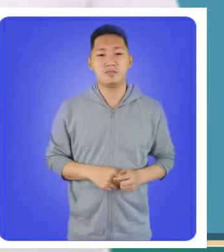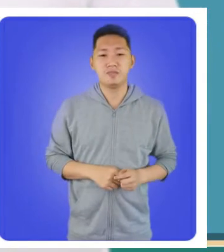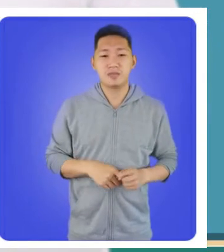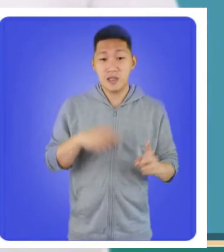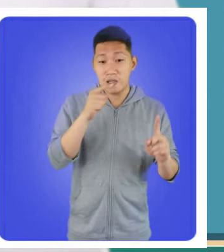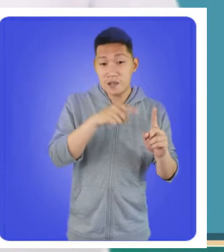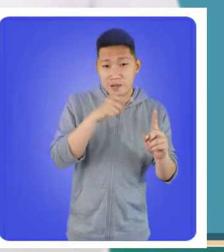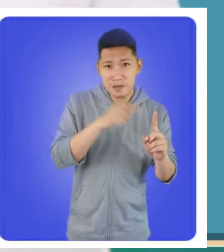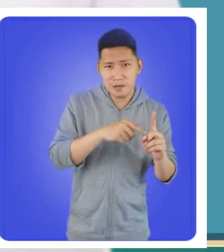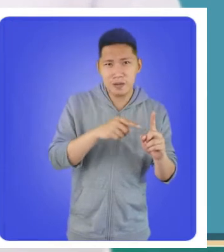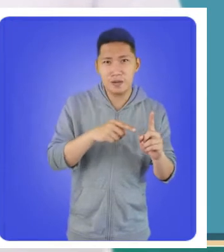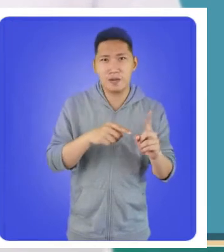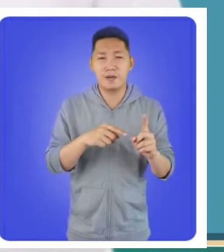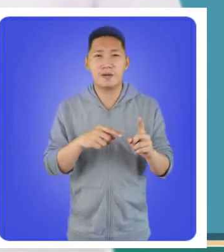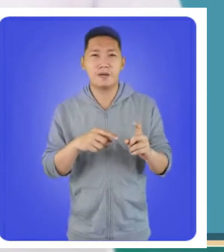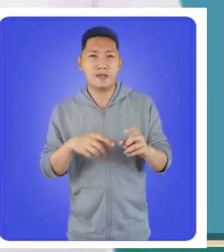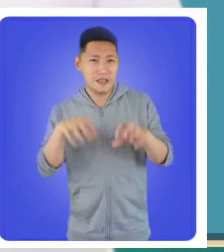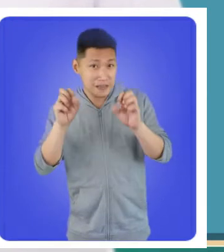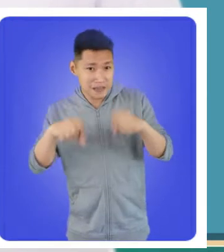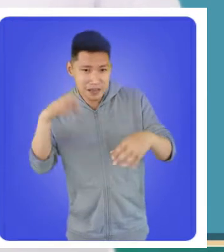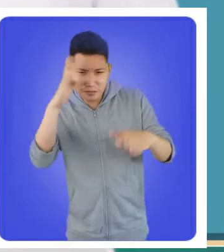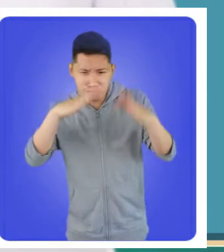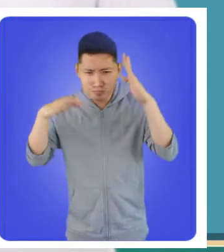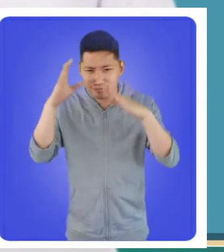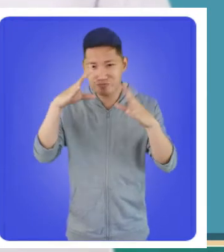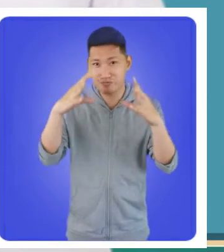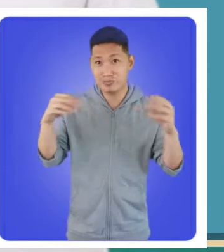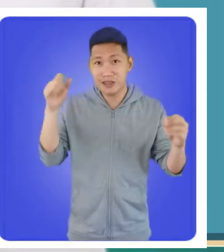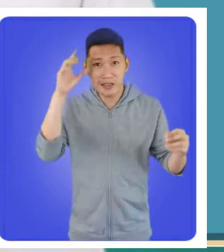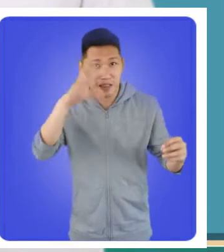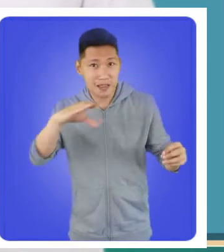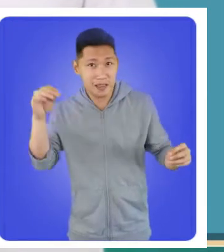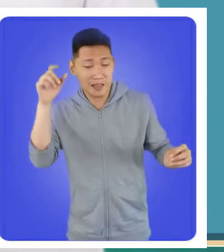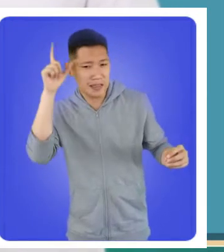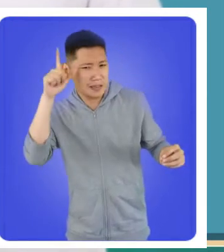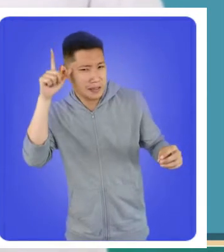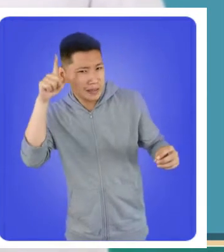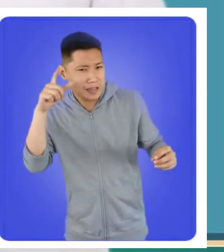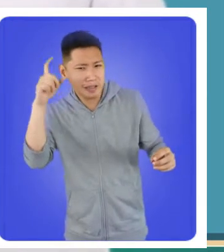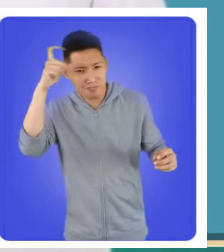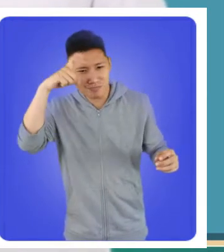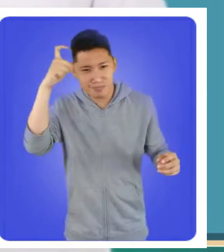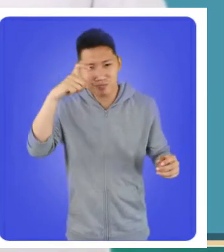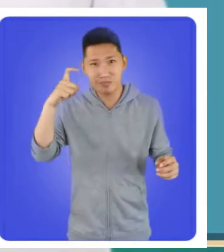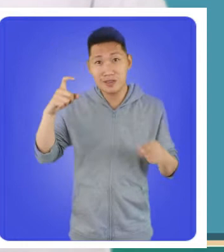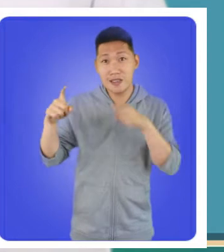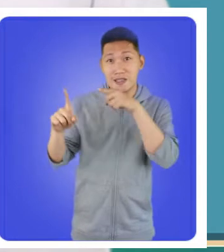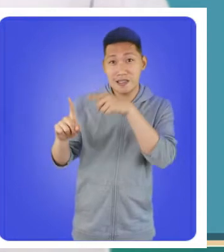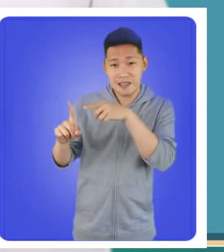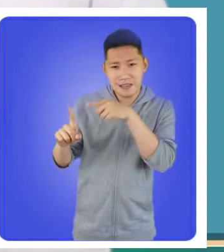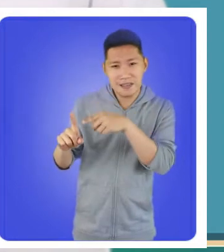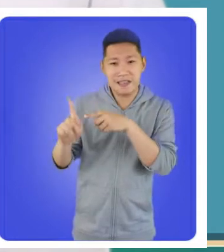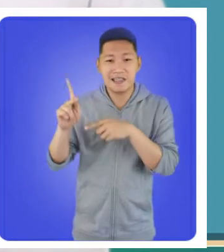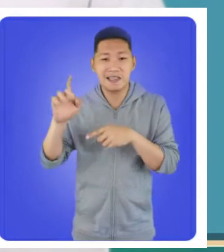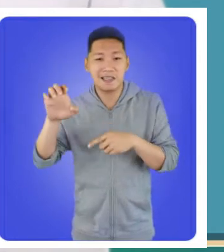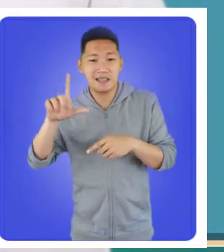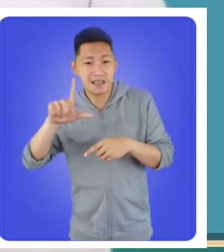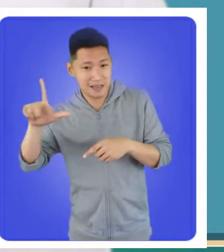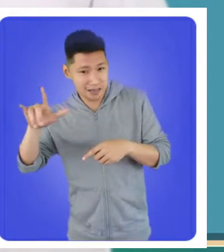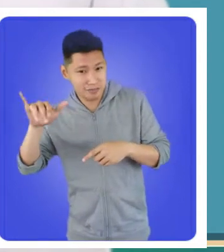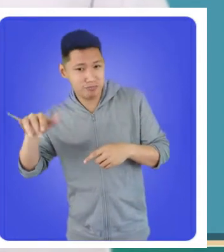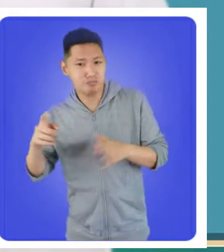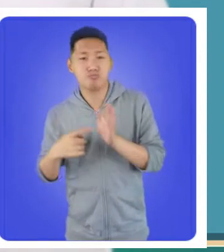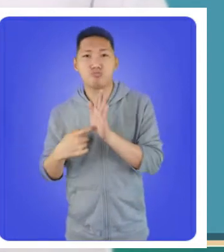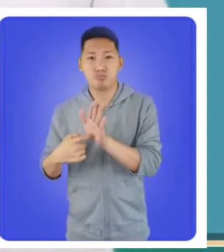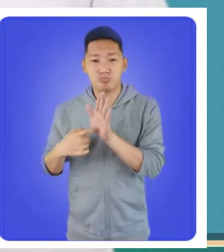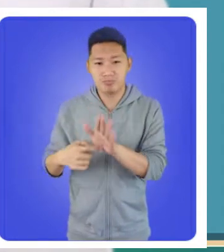Tony excels in problem solving and logic. Likewise, his younger brother Kelly has been showing